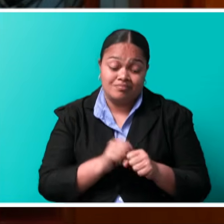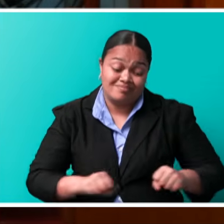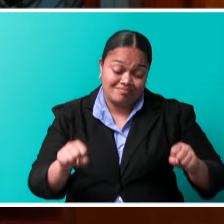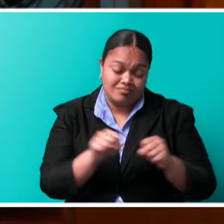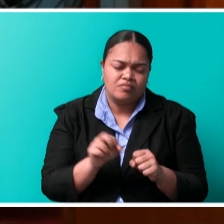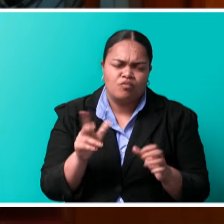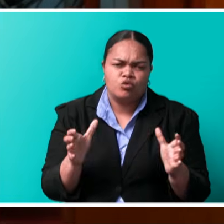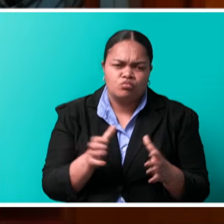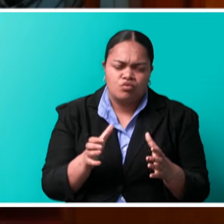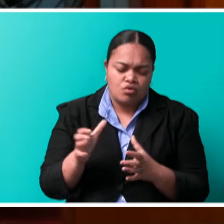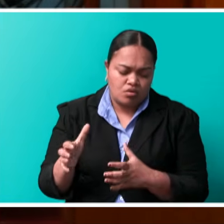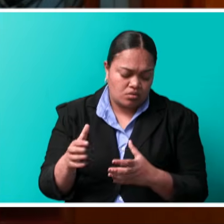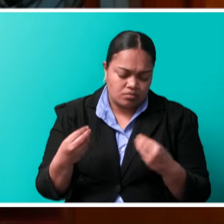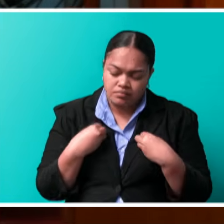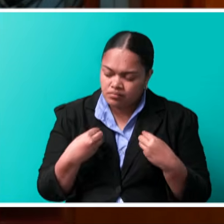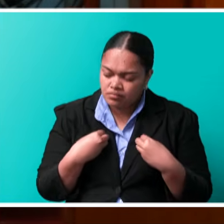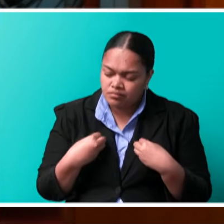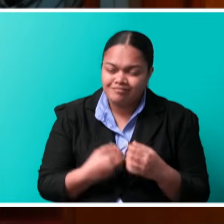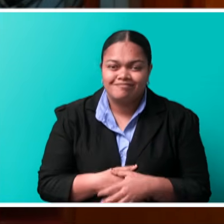small and medium enterprises.